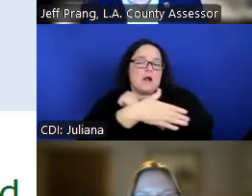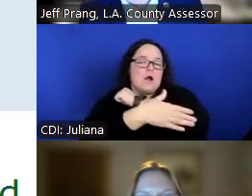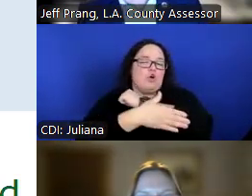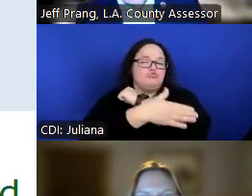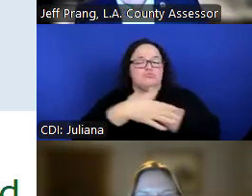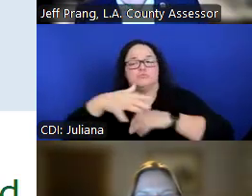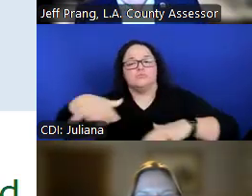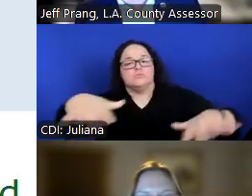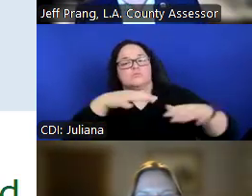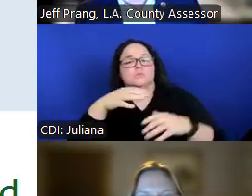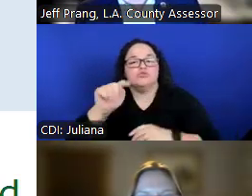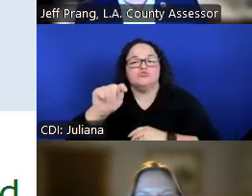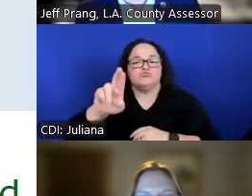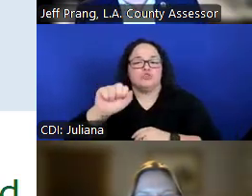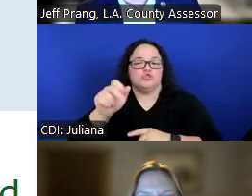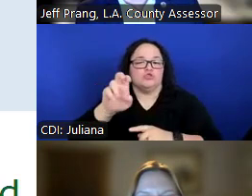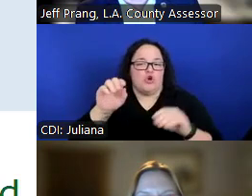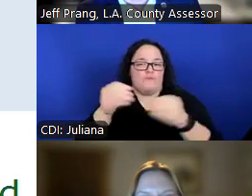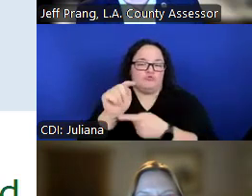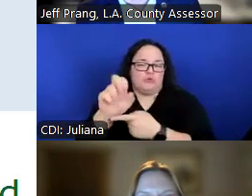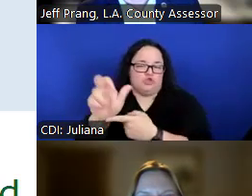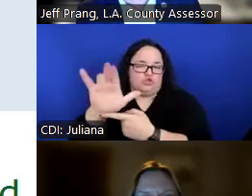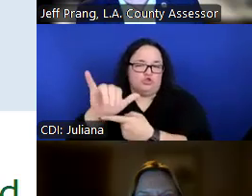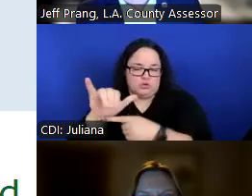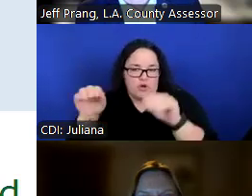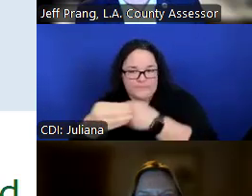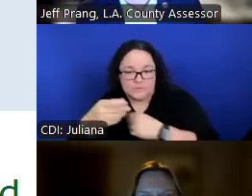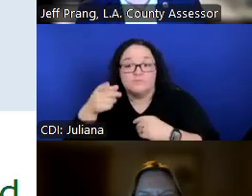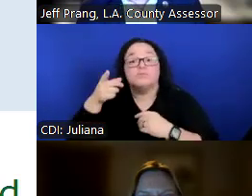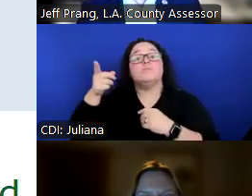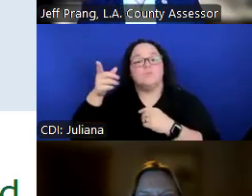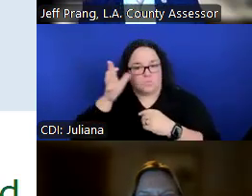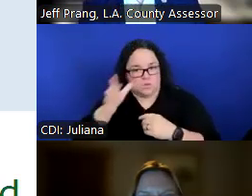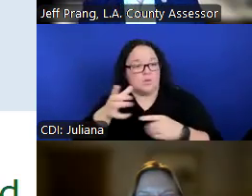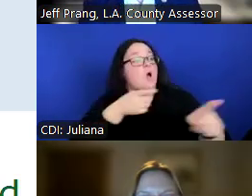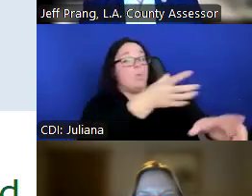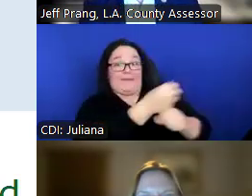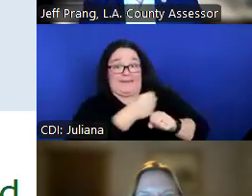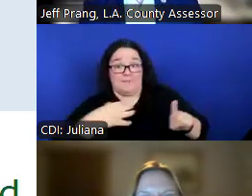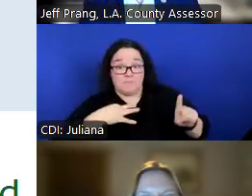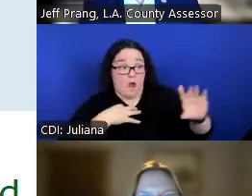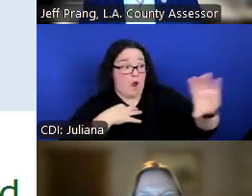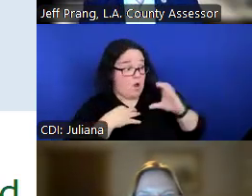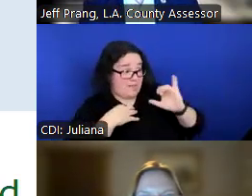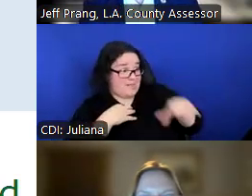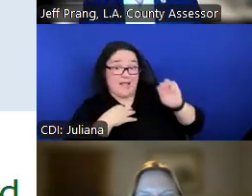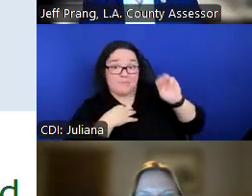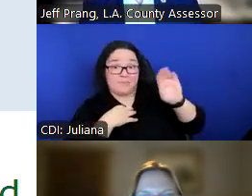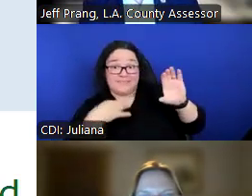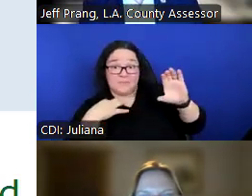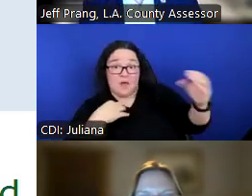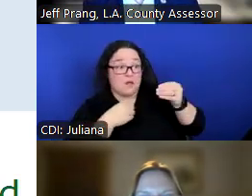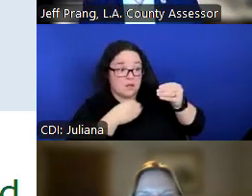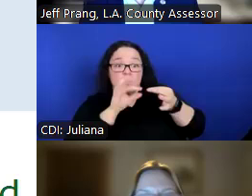wildfires who do not pay their taxes through an impound account also qualify to have their property taxes deferred